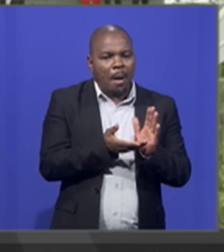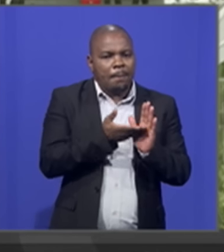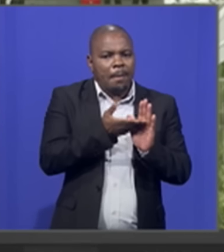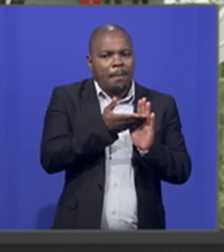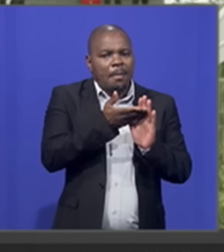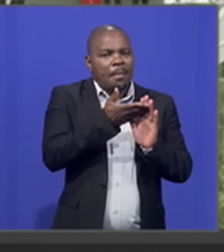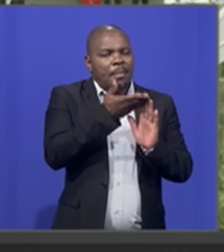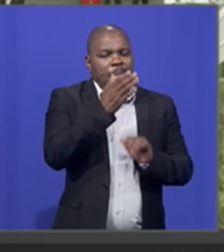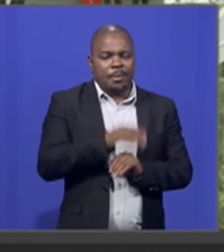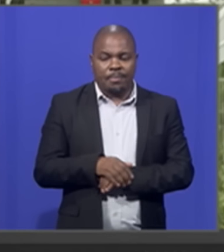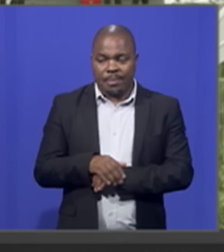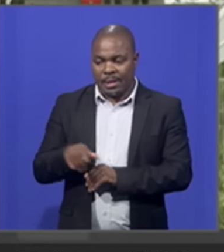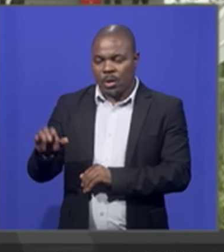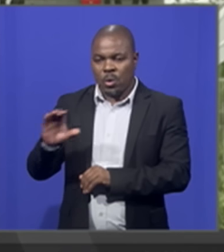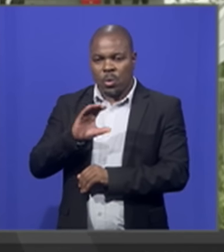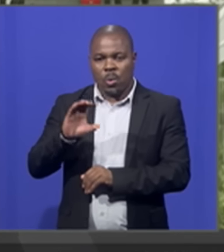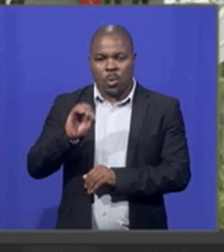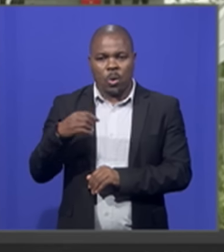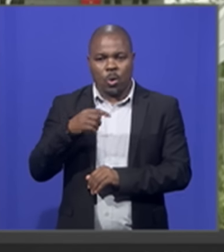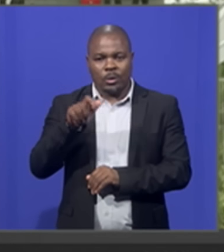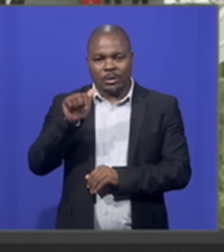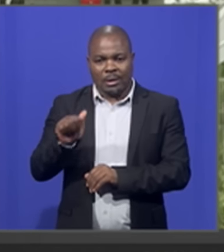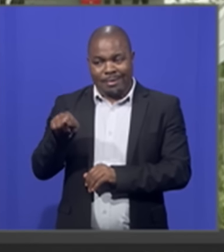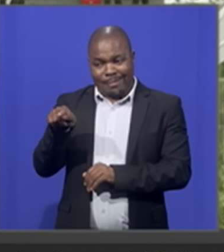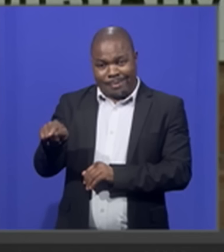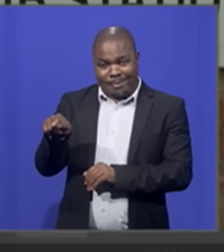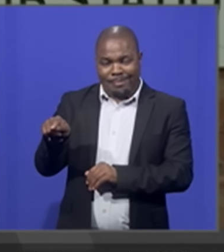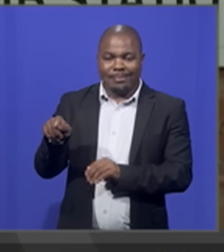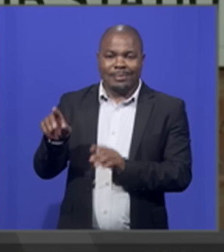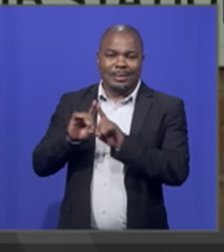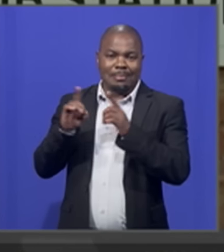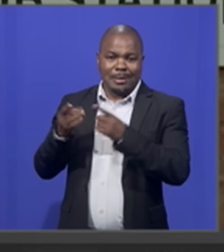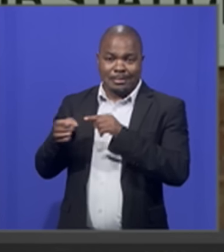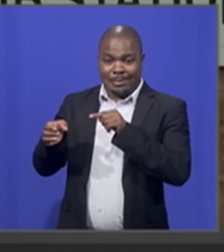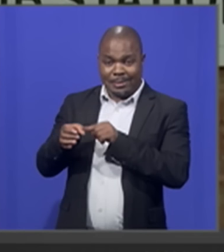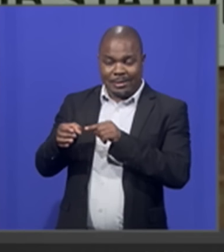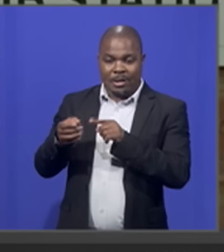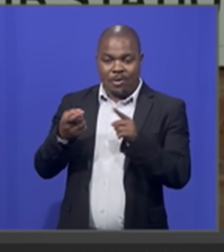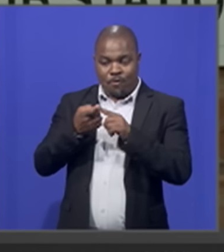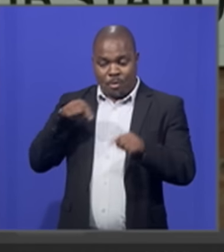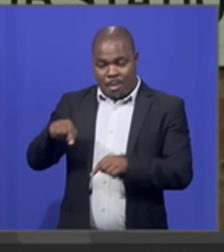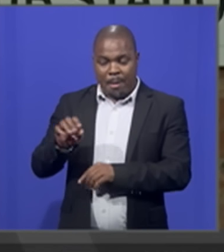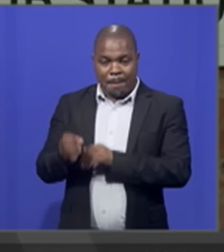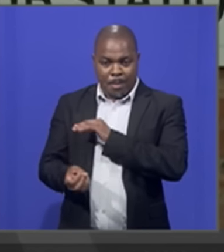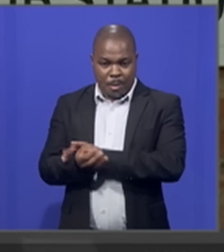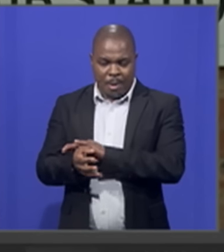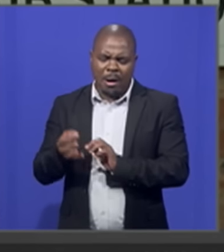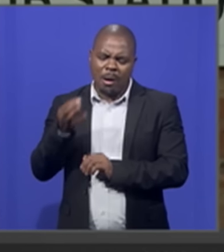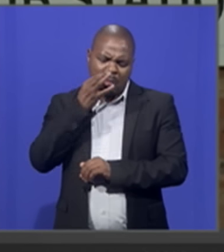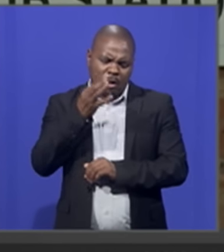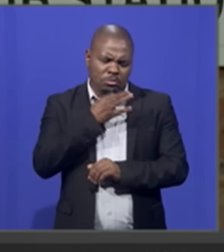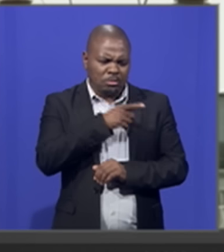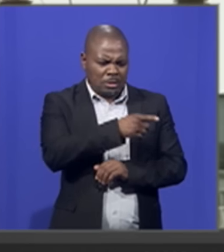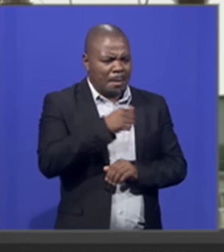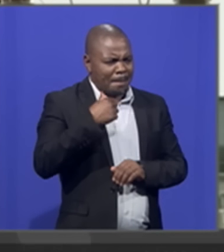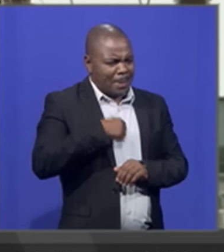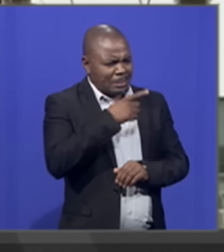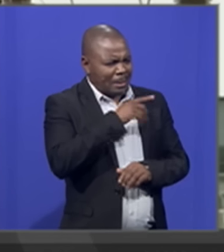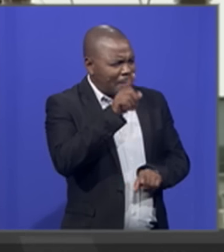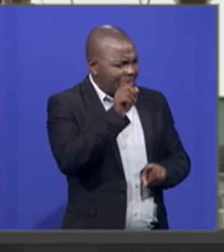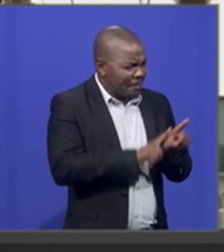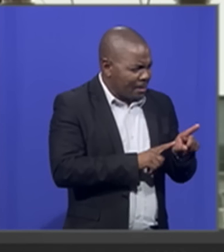gale. Kgoro ya pušo tirišano bodulo le merero ya setšo ka profenseng e re e leka go thega mebasepala yeo e